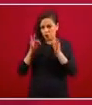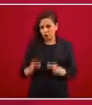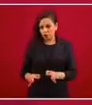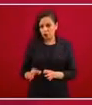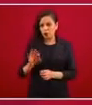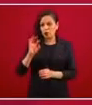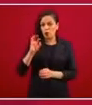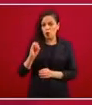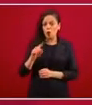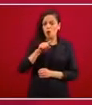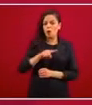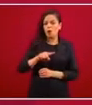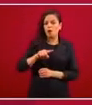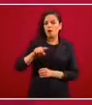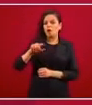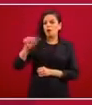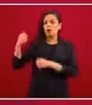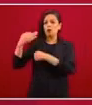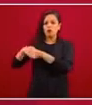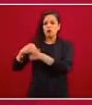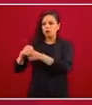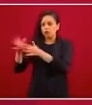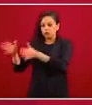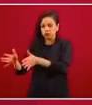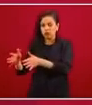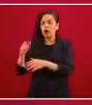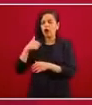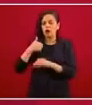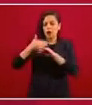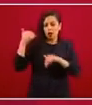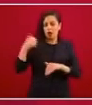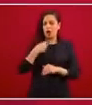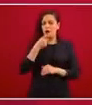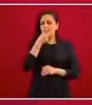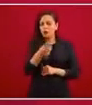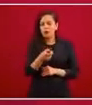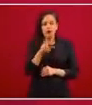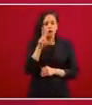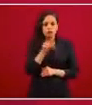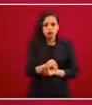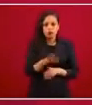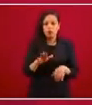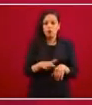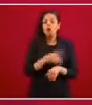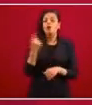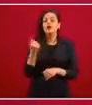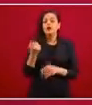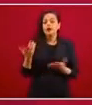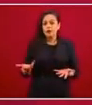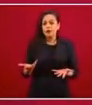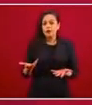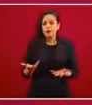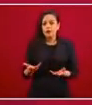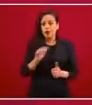for federal prisons or preventive prisons, all sorts of prisons. In that moment, I said